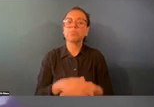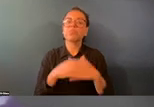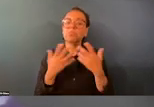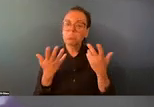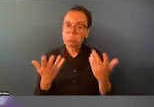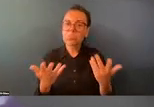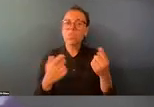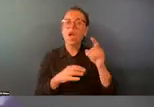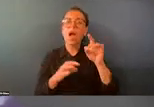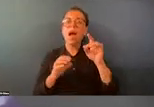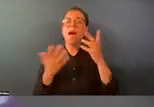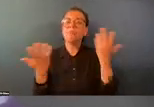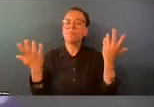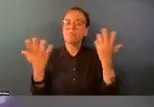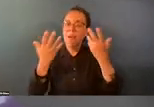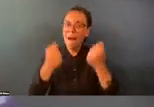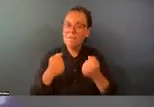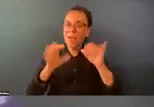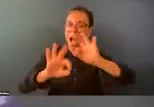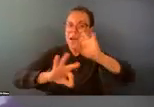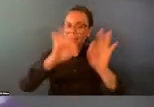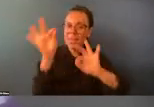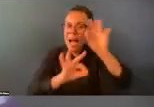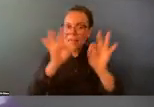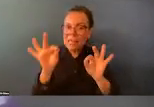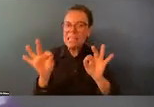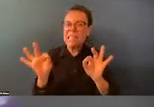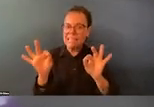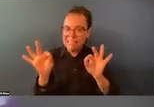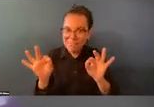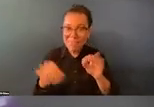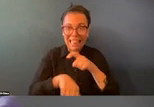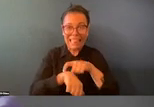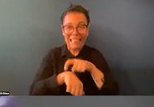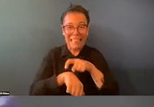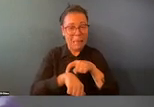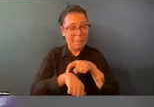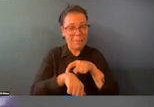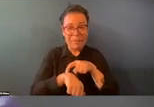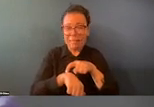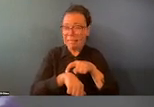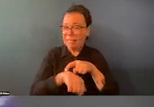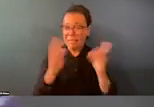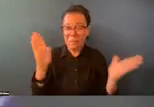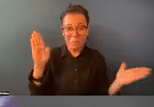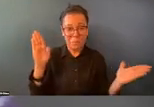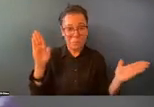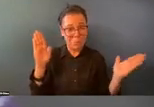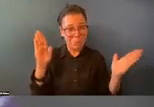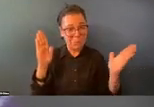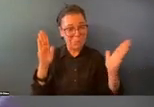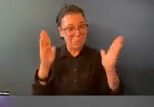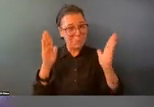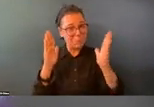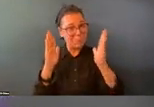we have a lot of questions, and the time for this panel session is running out.